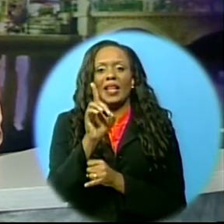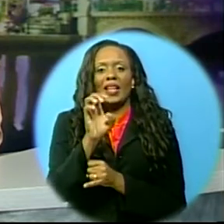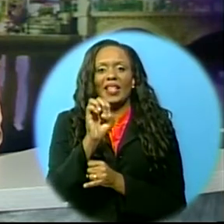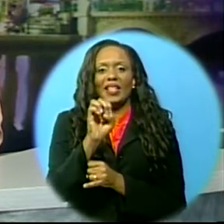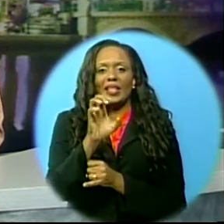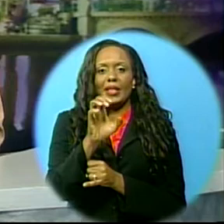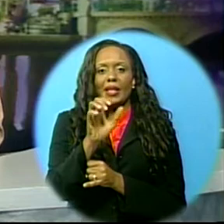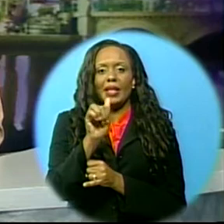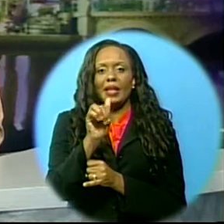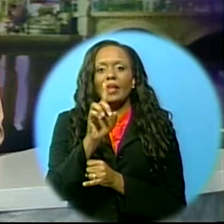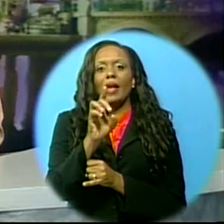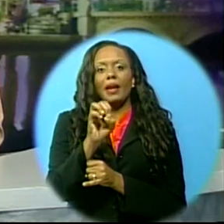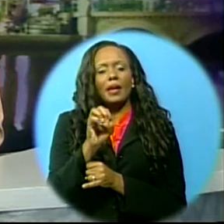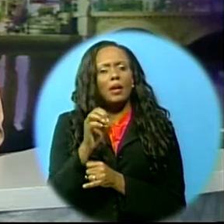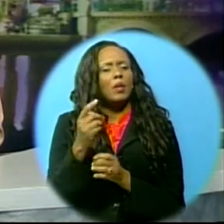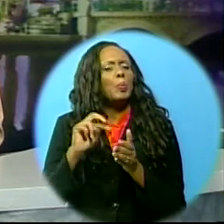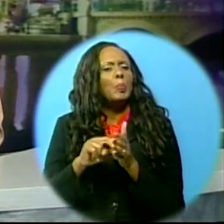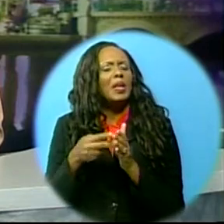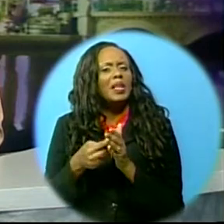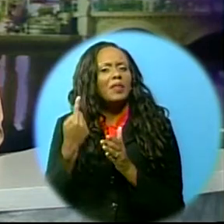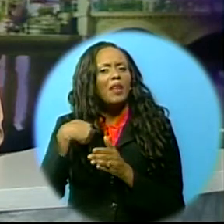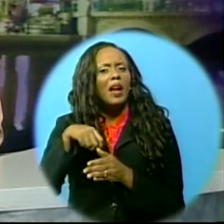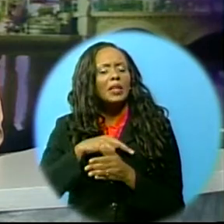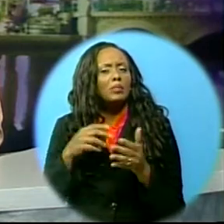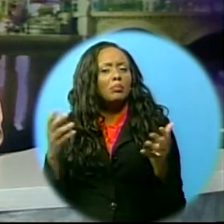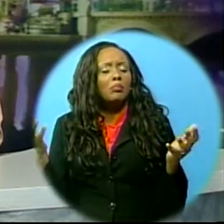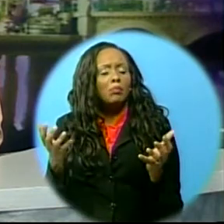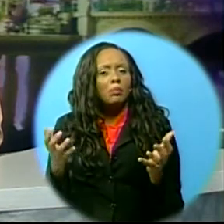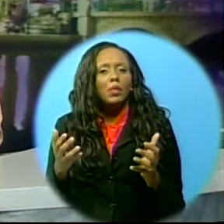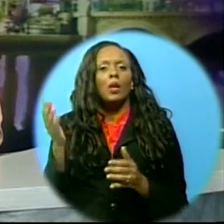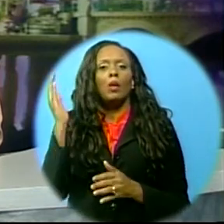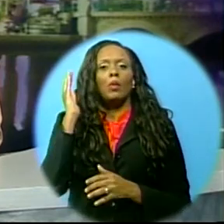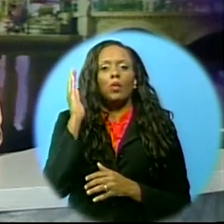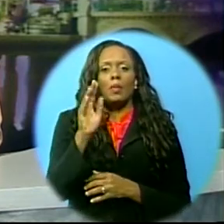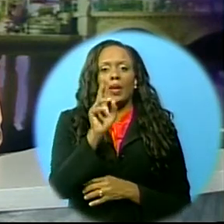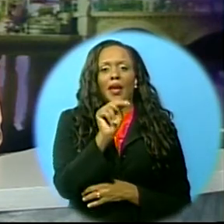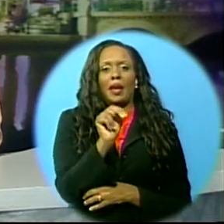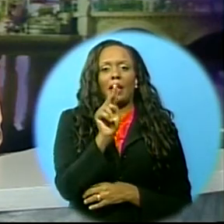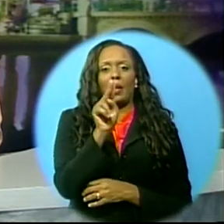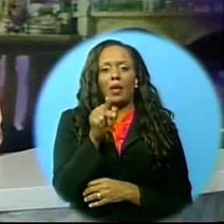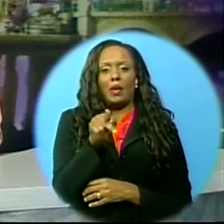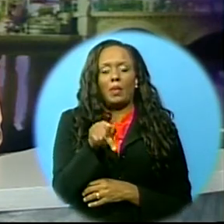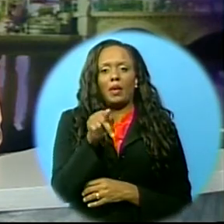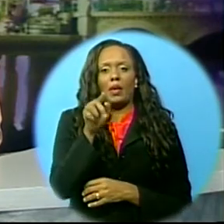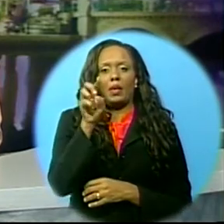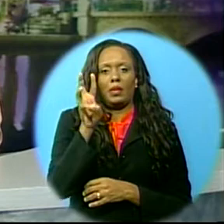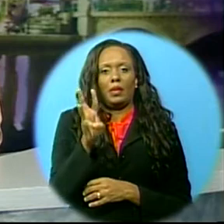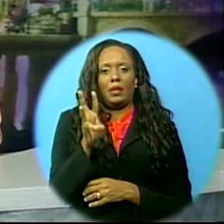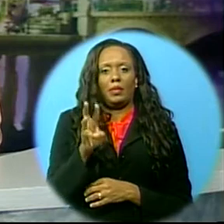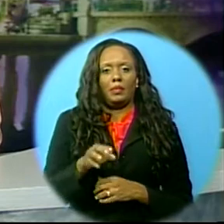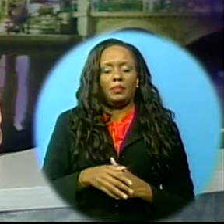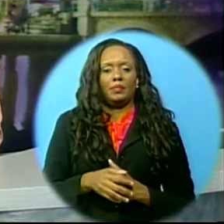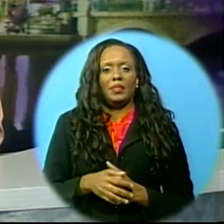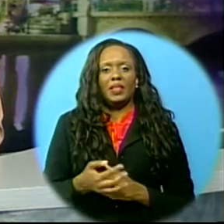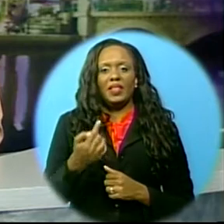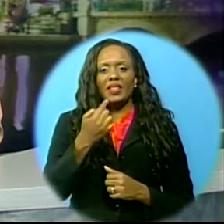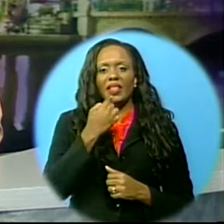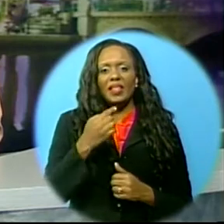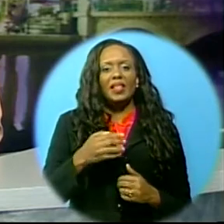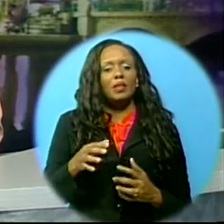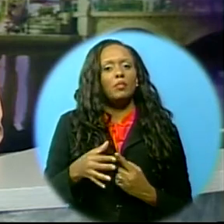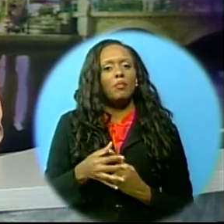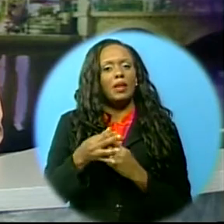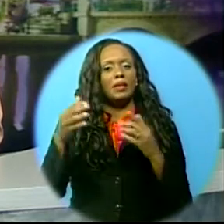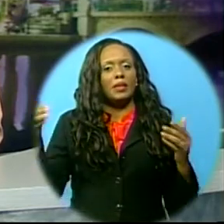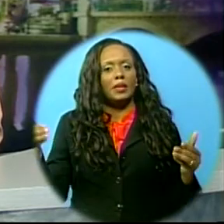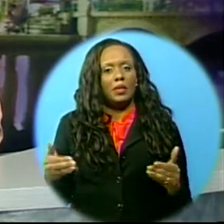International Decade and what it means for Barbadians will be held at the National Union of Public Workers Auditorium. Mr.